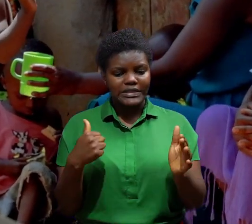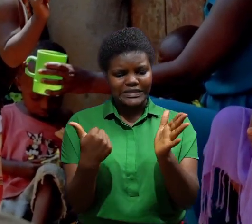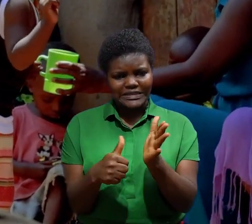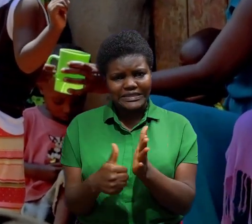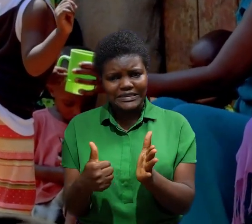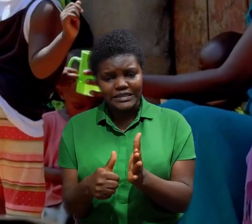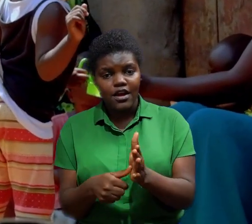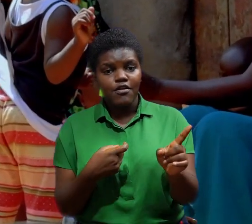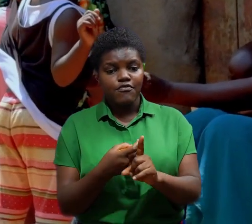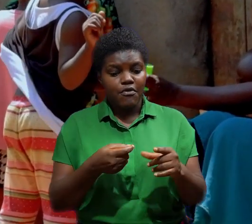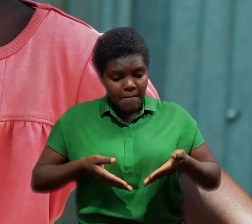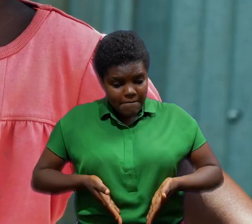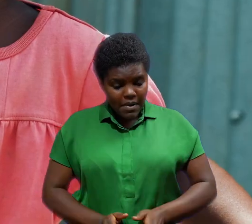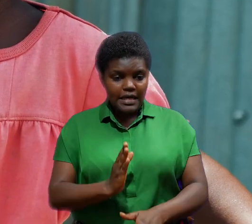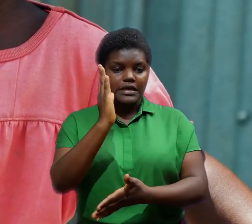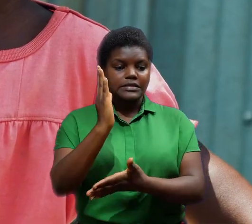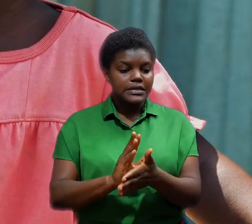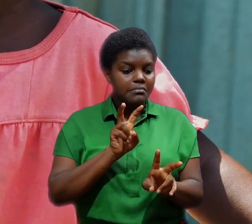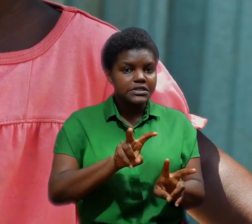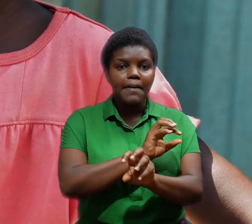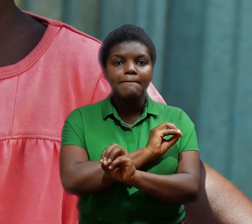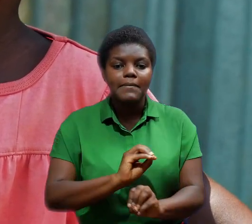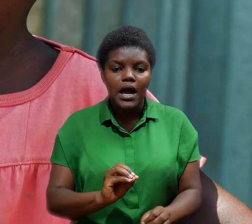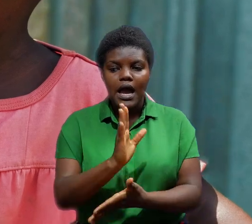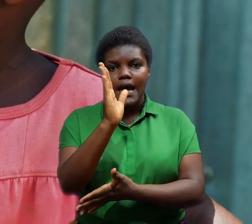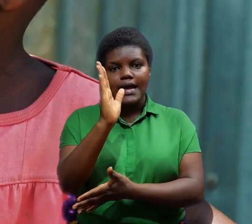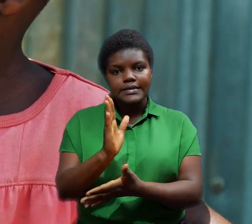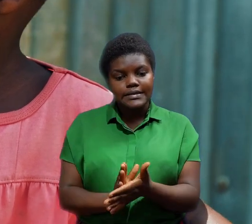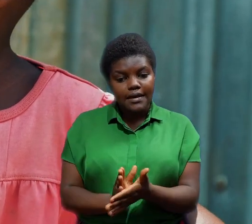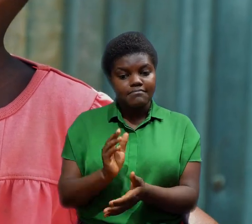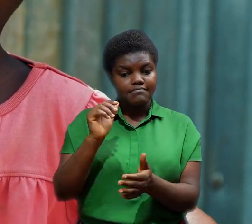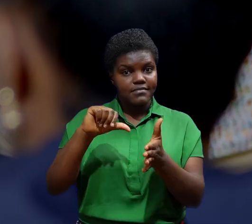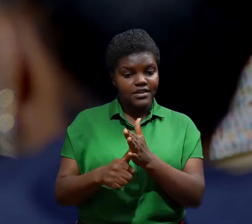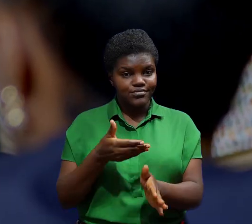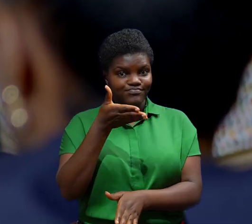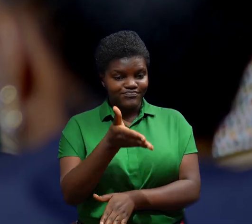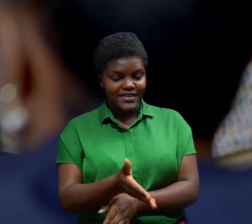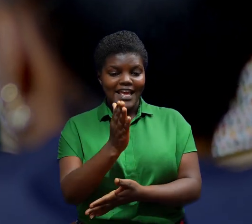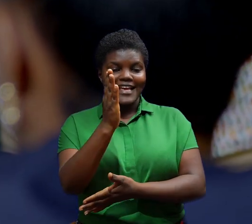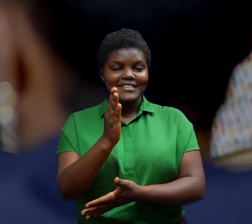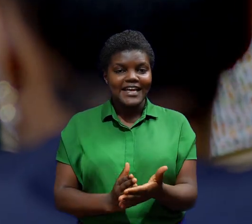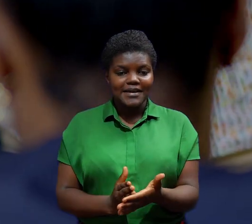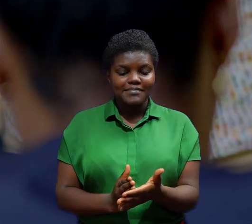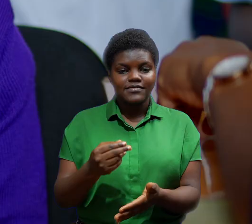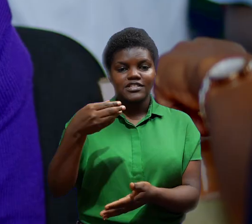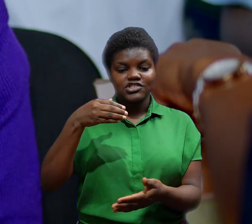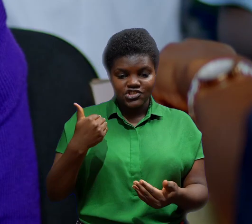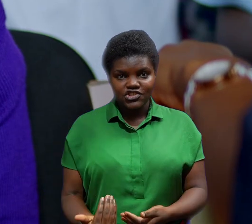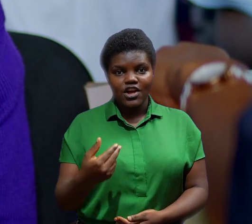from birth, some of which go unnoticed. One such condition is